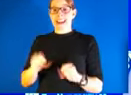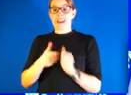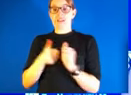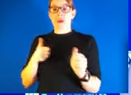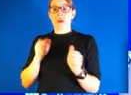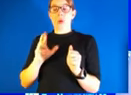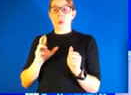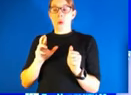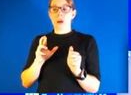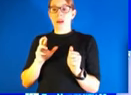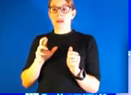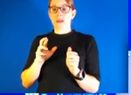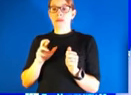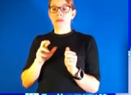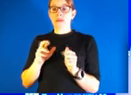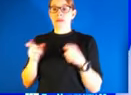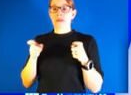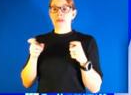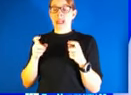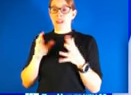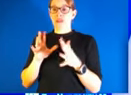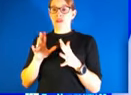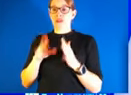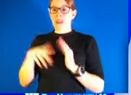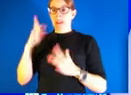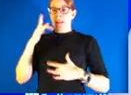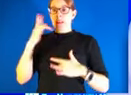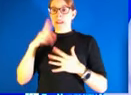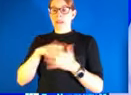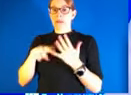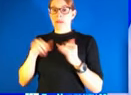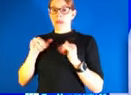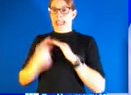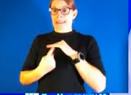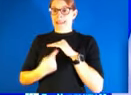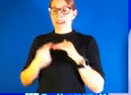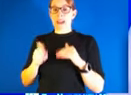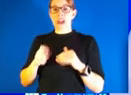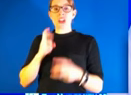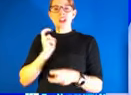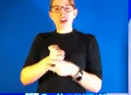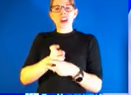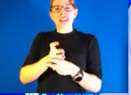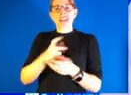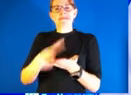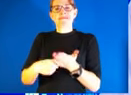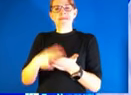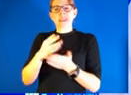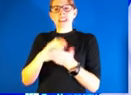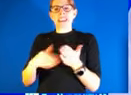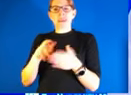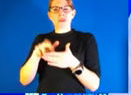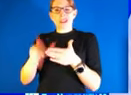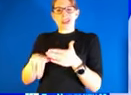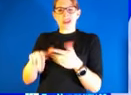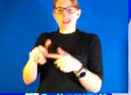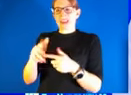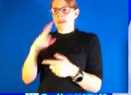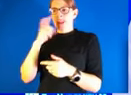mitigation strategies. I think that would be the smartest thing to do. It's hard to talk always on some of these discordant results because there are